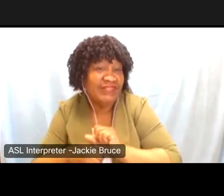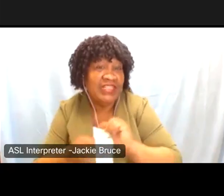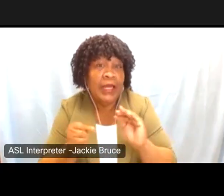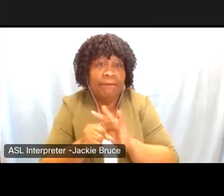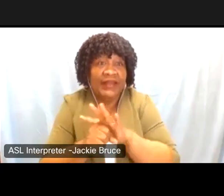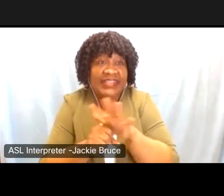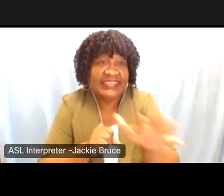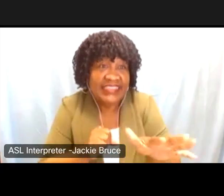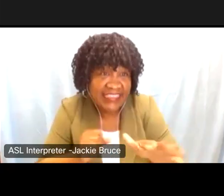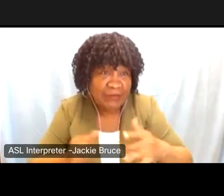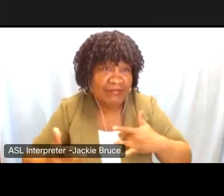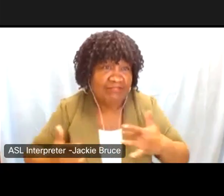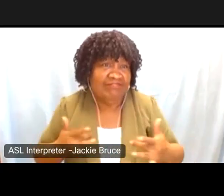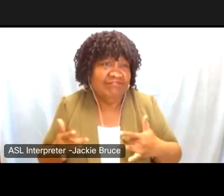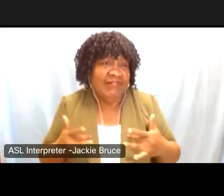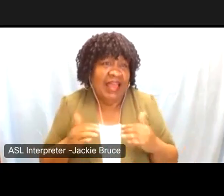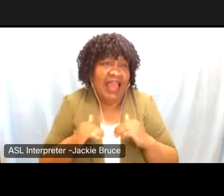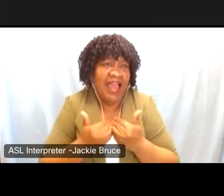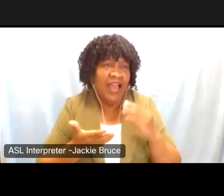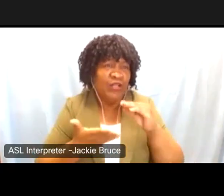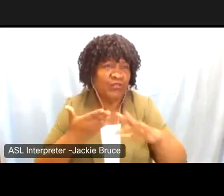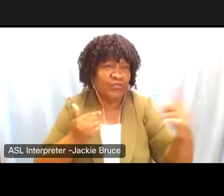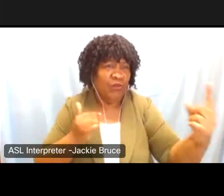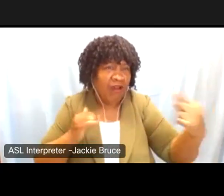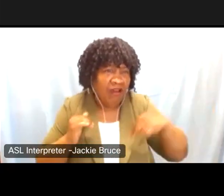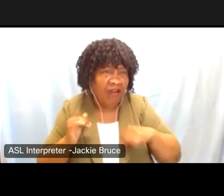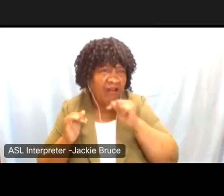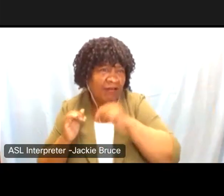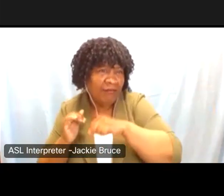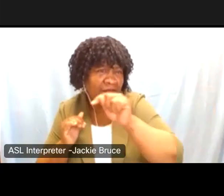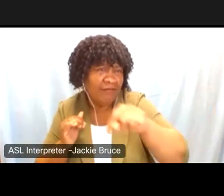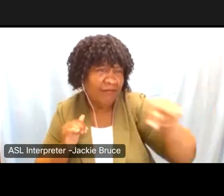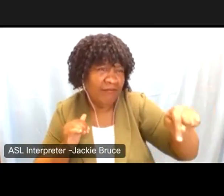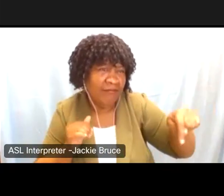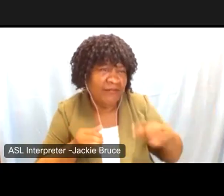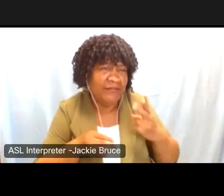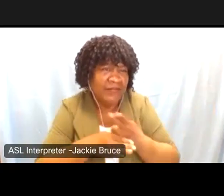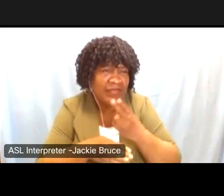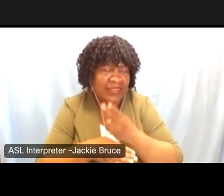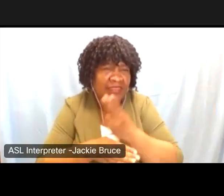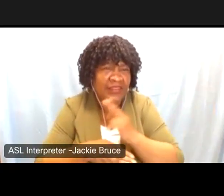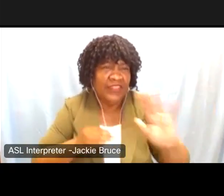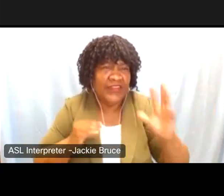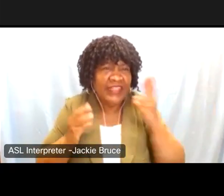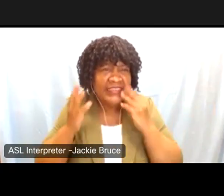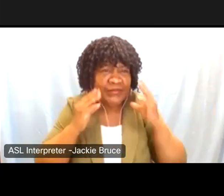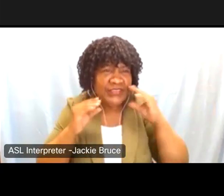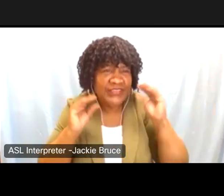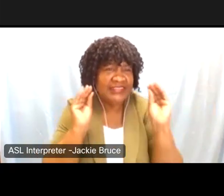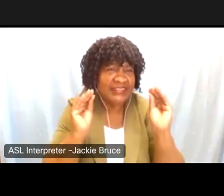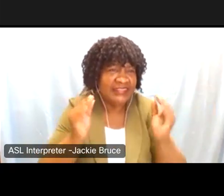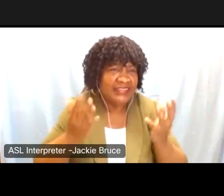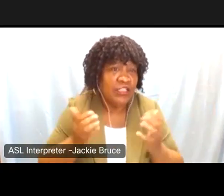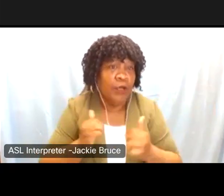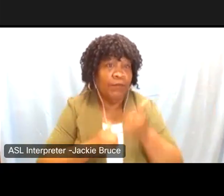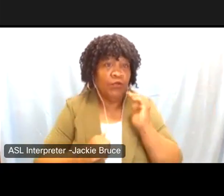we were very concerned about how our students were going to navigate the educational experience. The